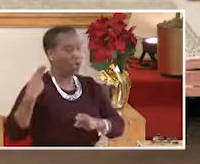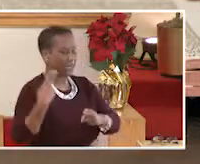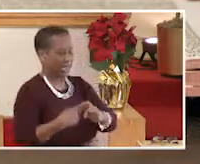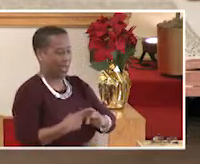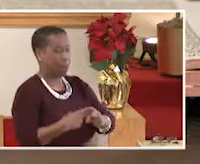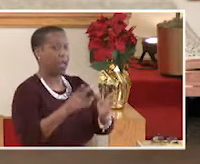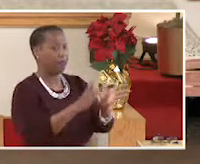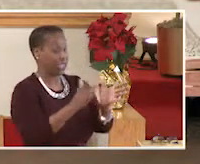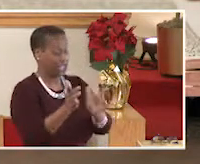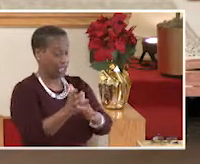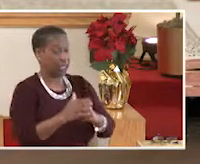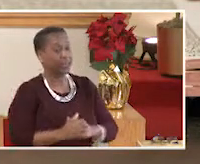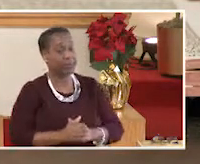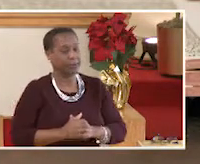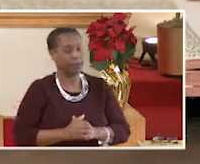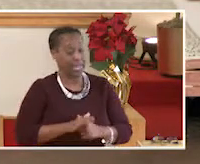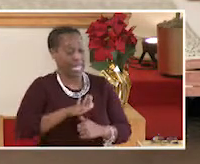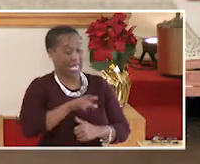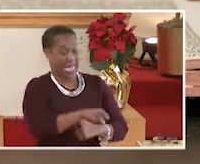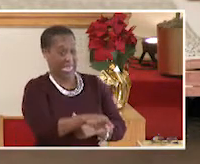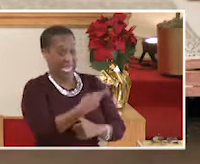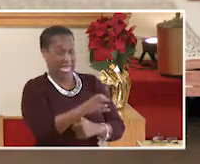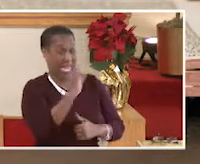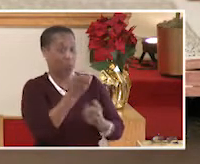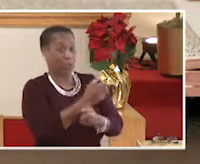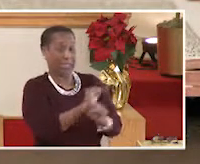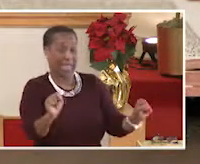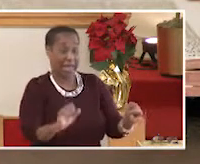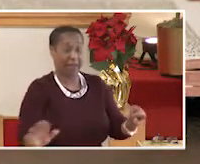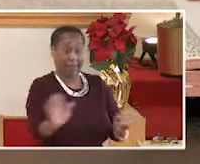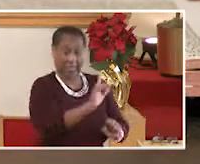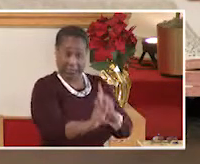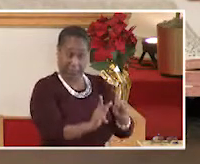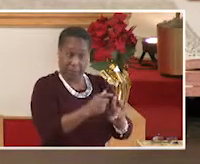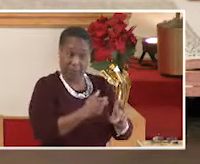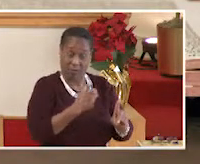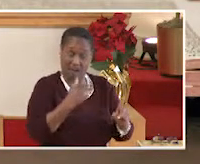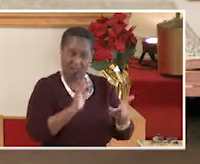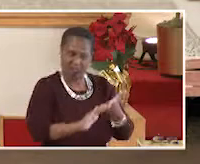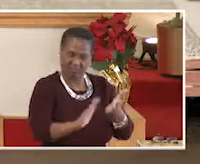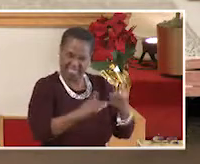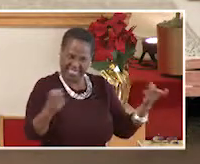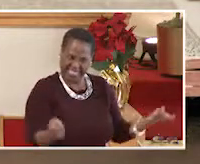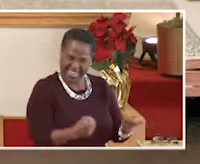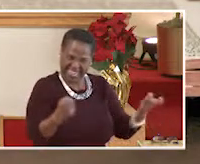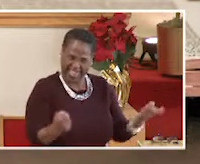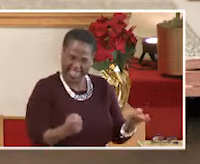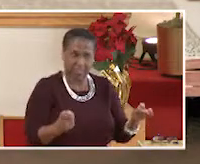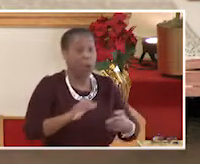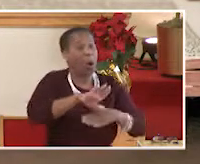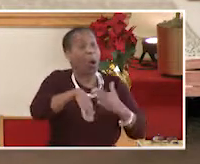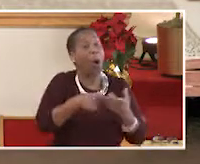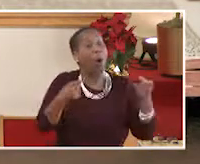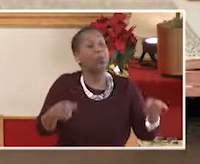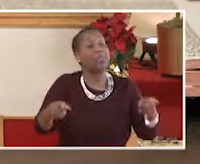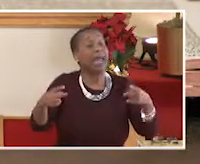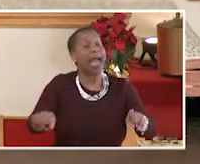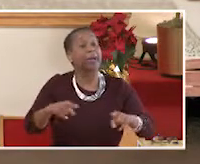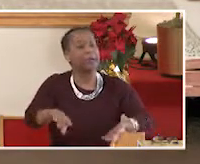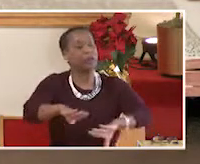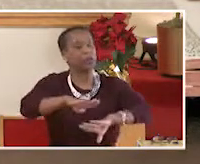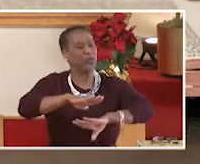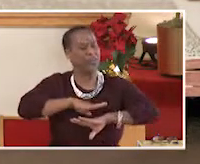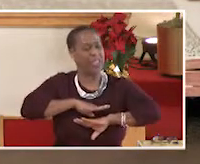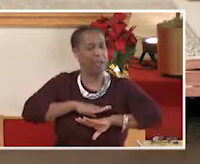him Jesus, for he will save his people from their sins." All this took place to fulfill what had